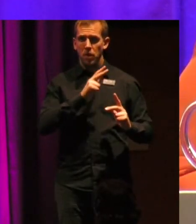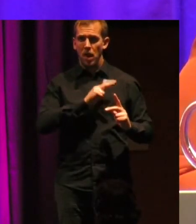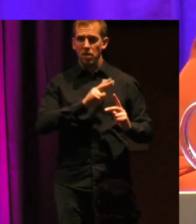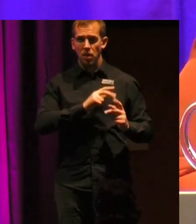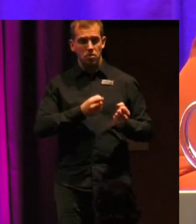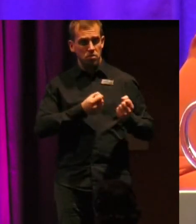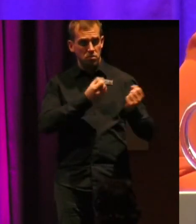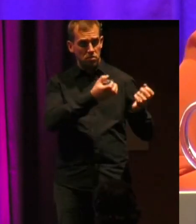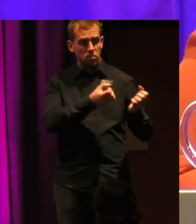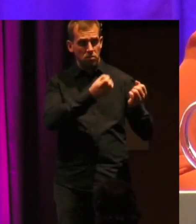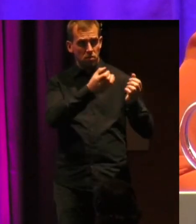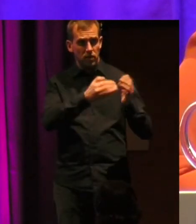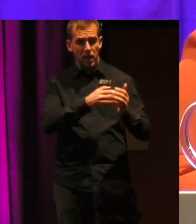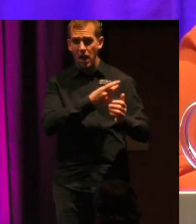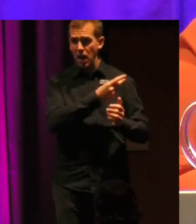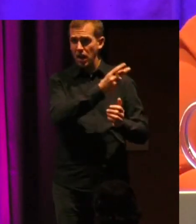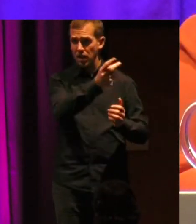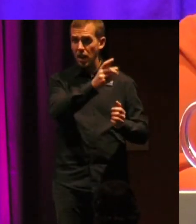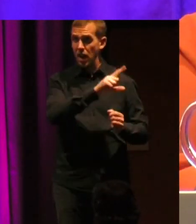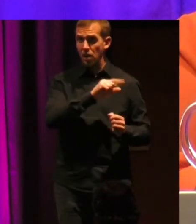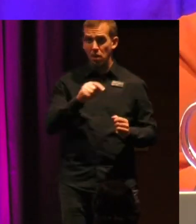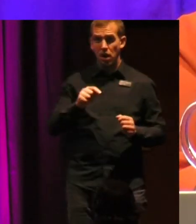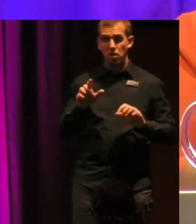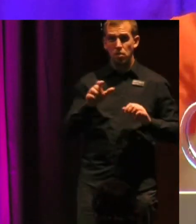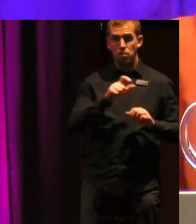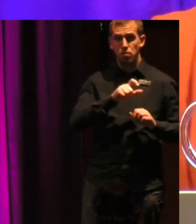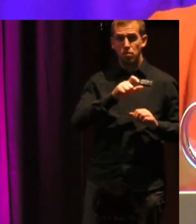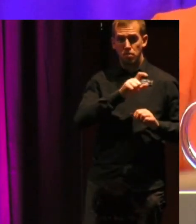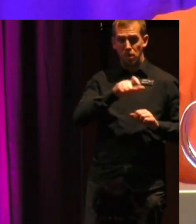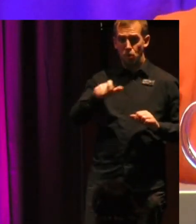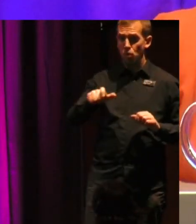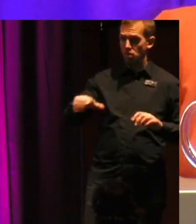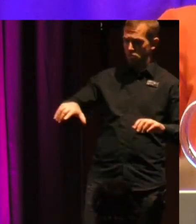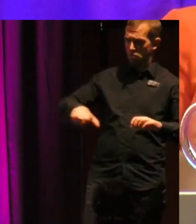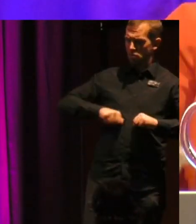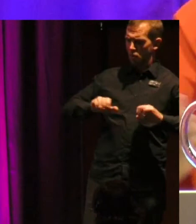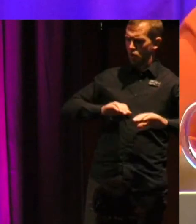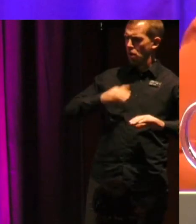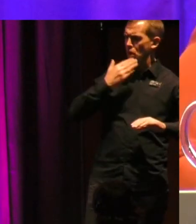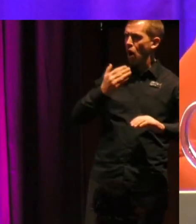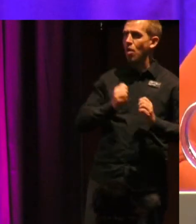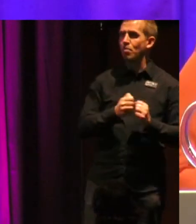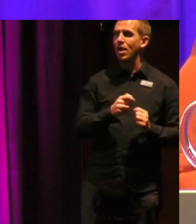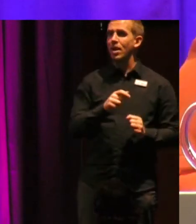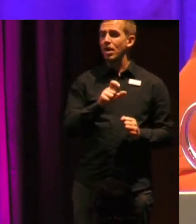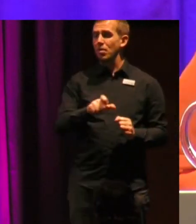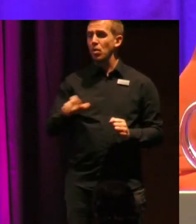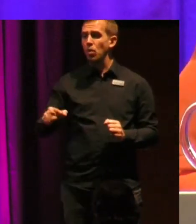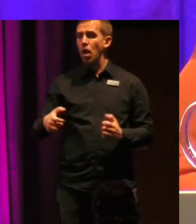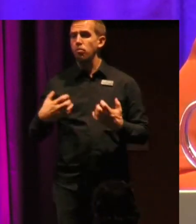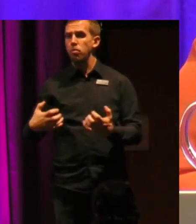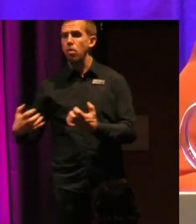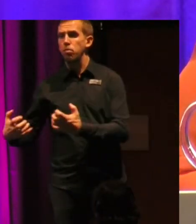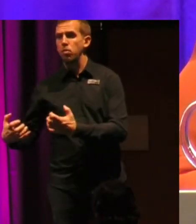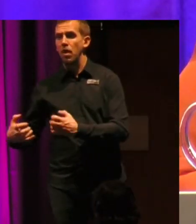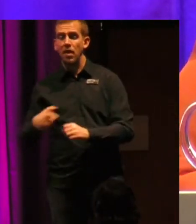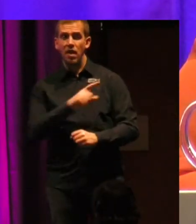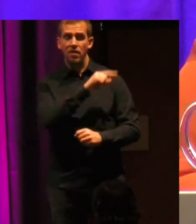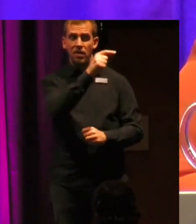to people who, in some cases, were doing their jobs really, really well, but nobody knew about it because it wasn't necessarily advertised, and some people who